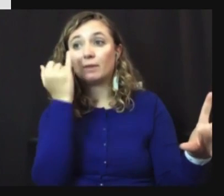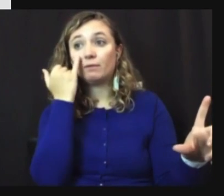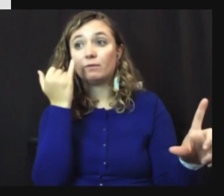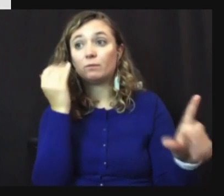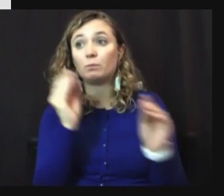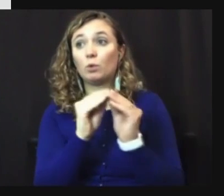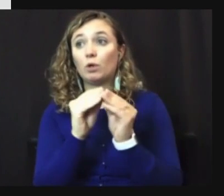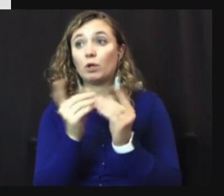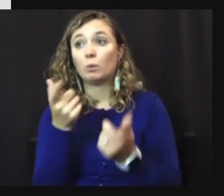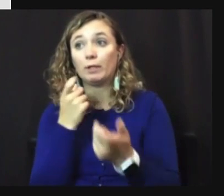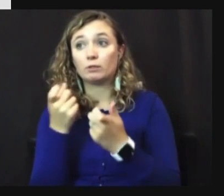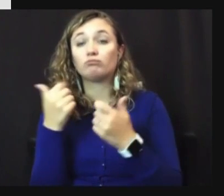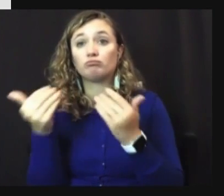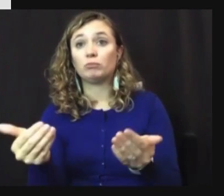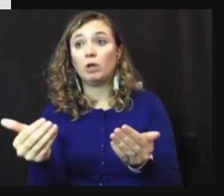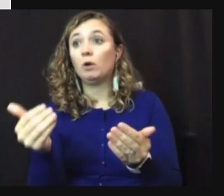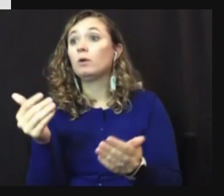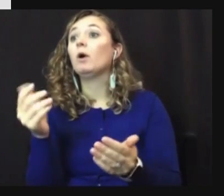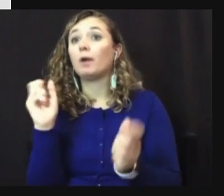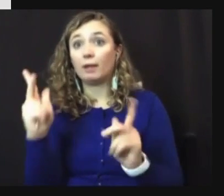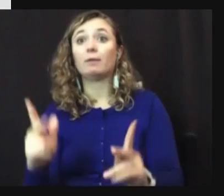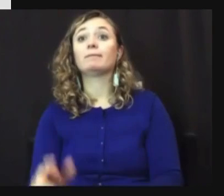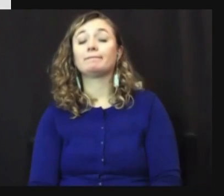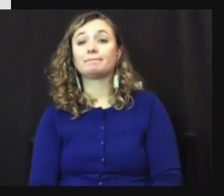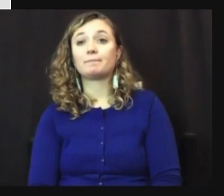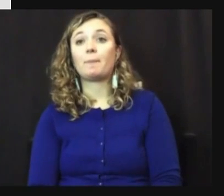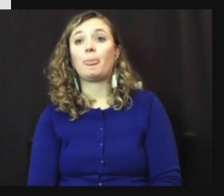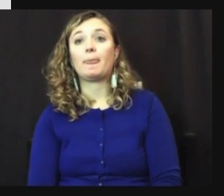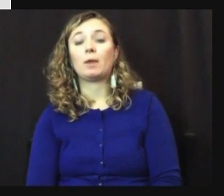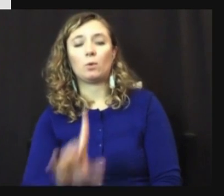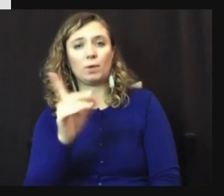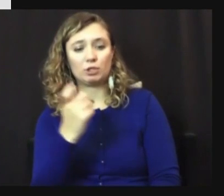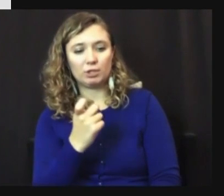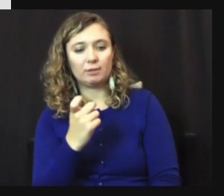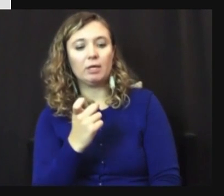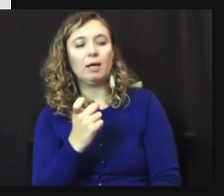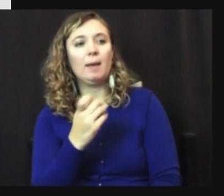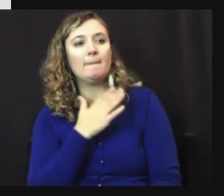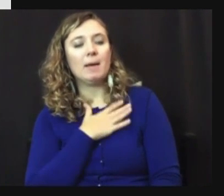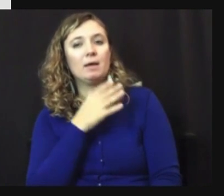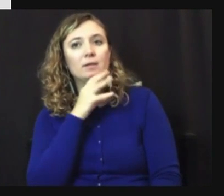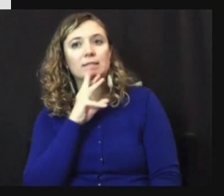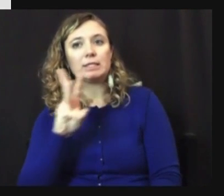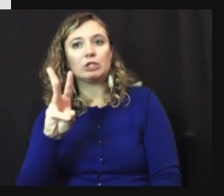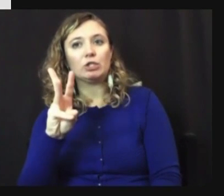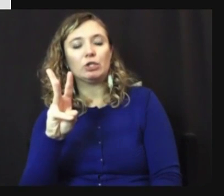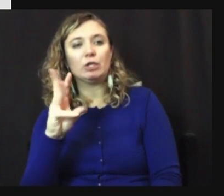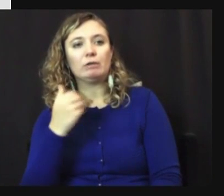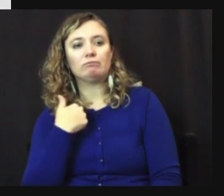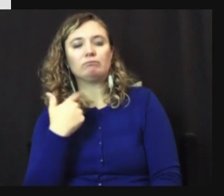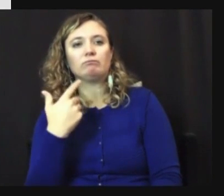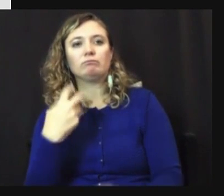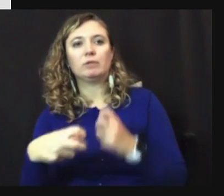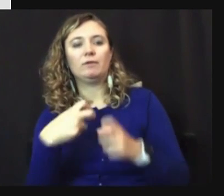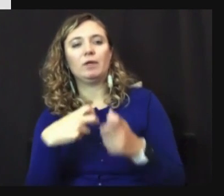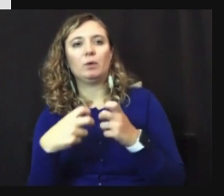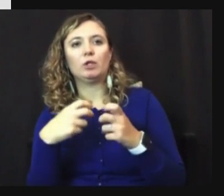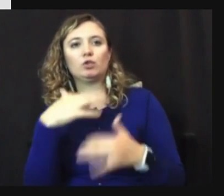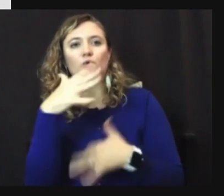more questions. Oh, there we go. Question. My 6-year-old has difficulties with social